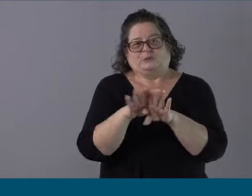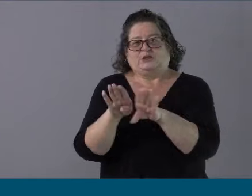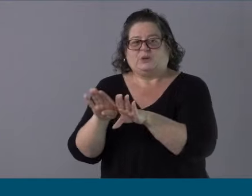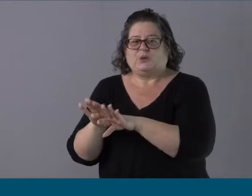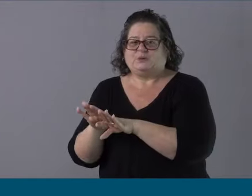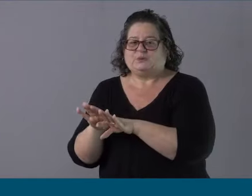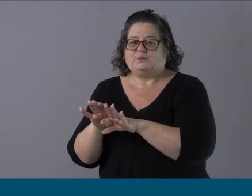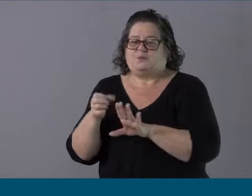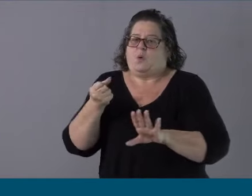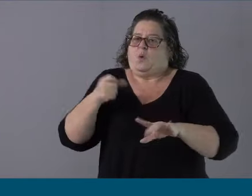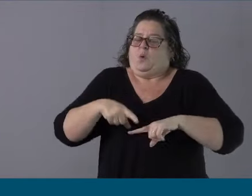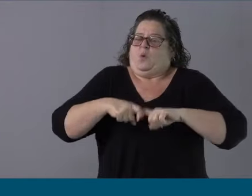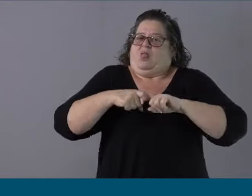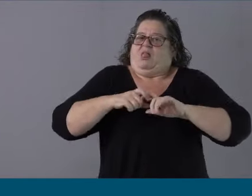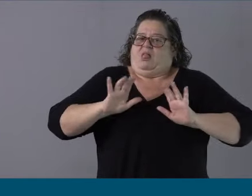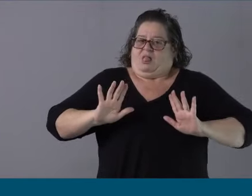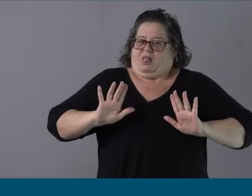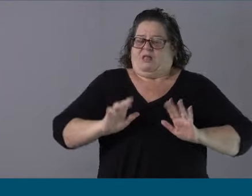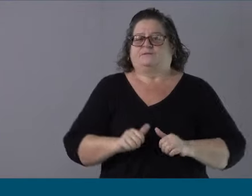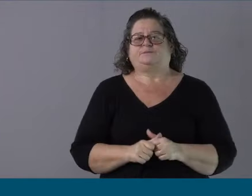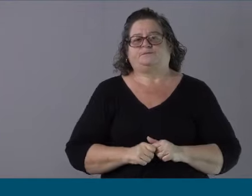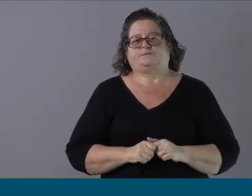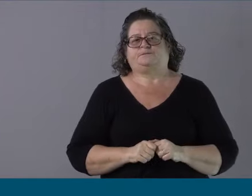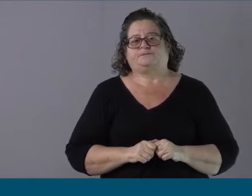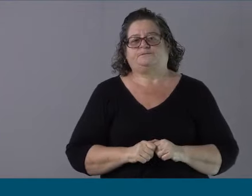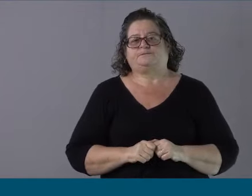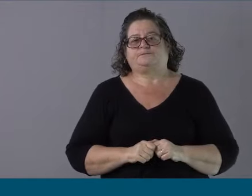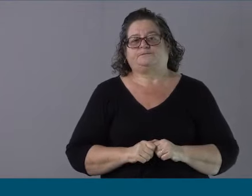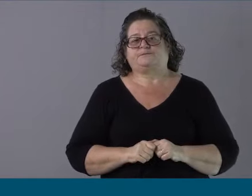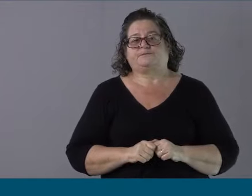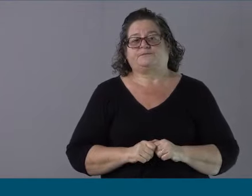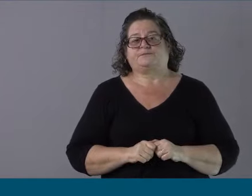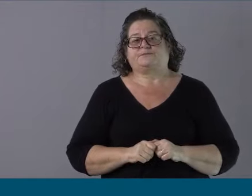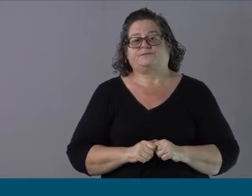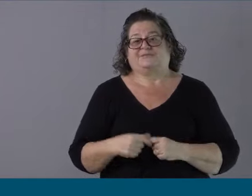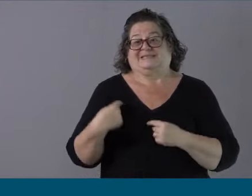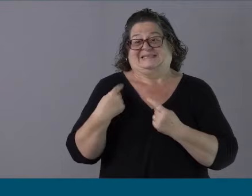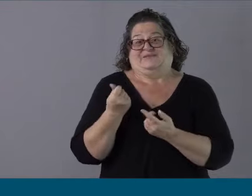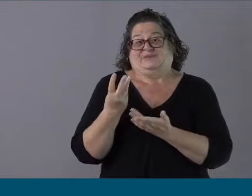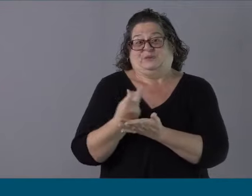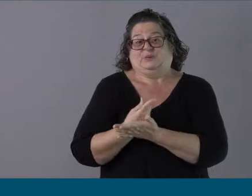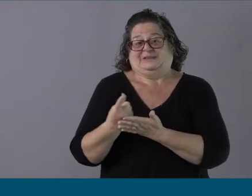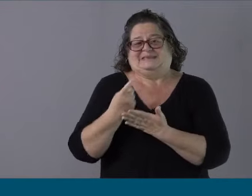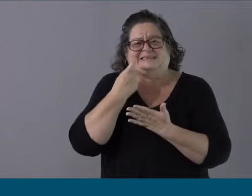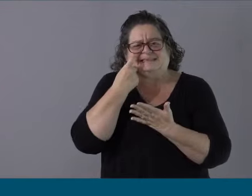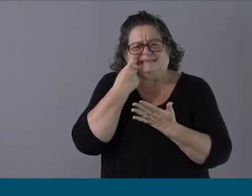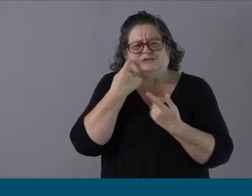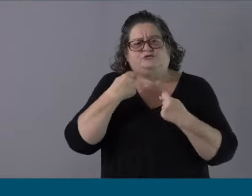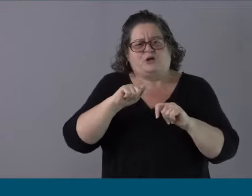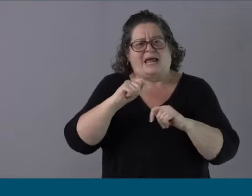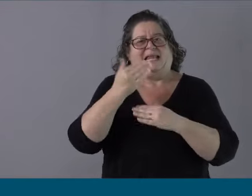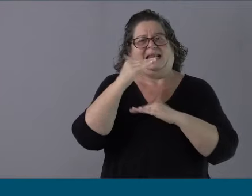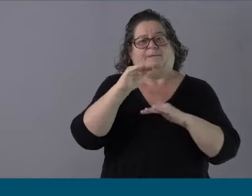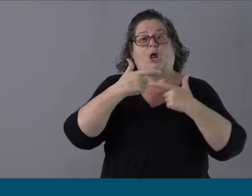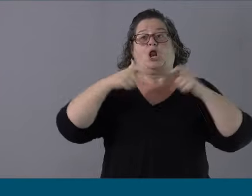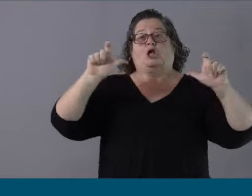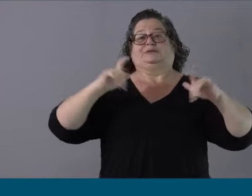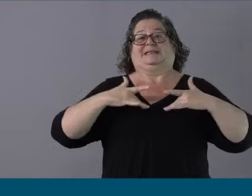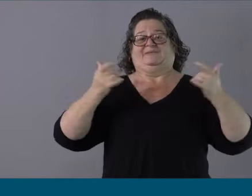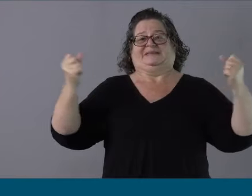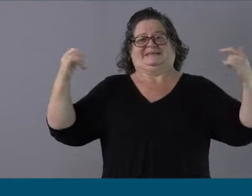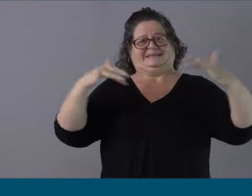previously and what we've done in the last several weeks to break up those larger gatherings